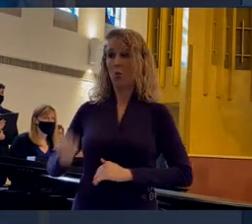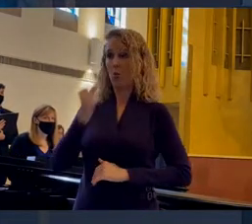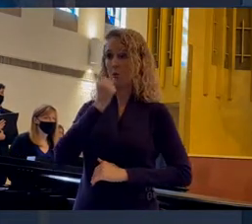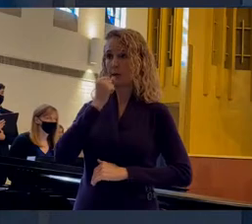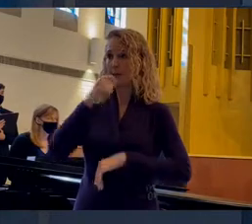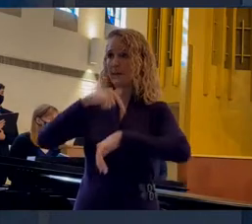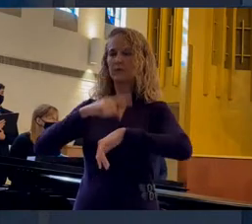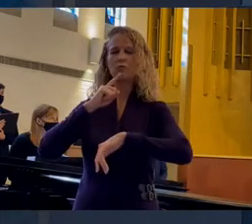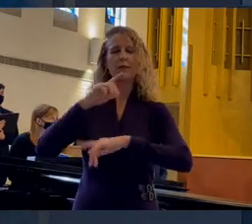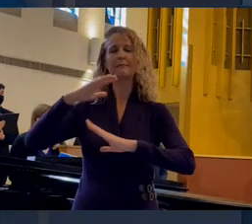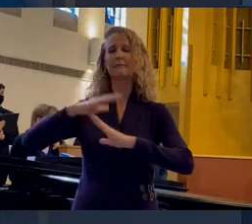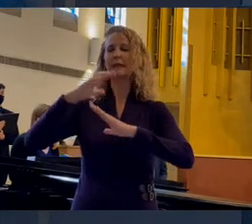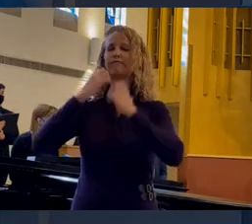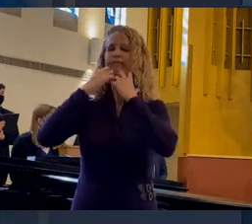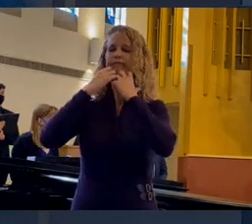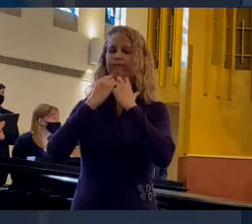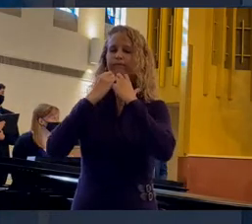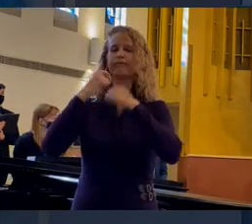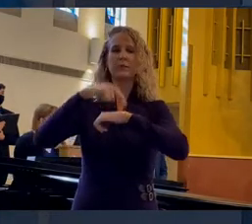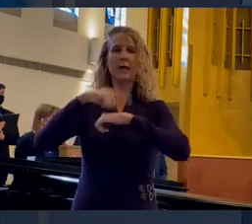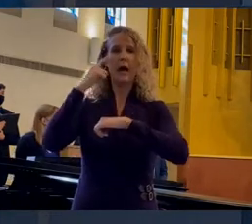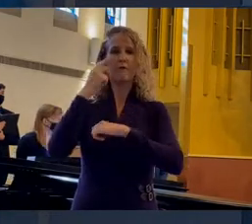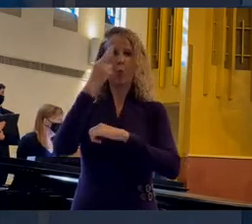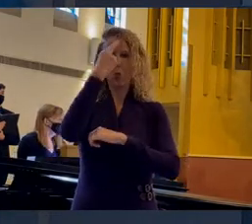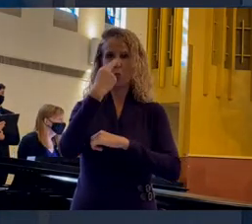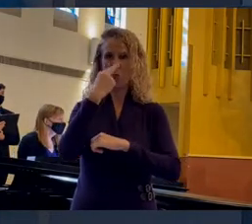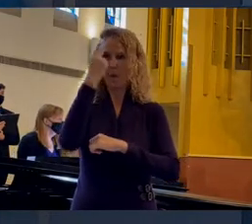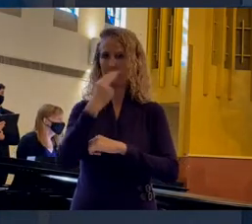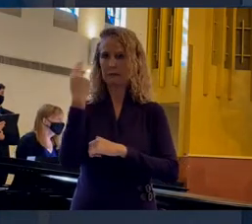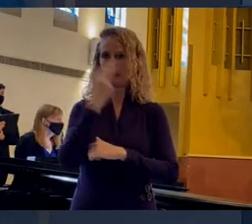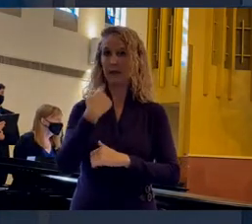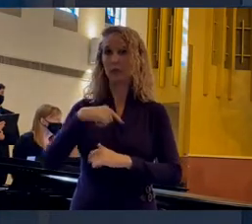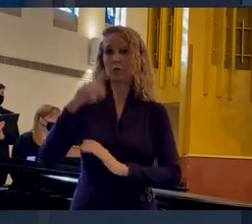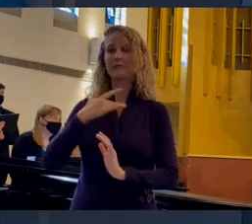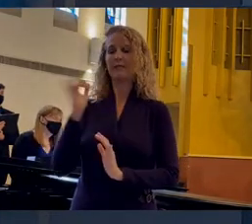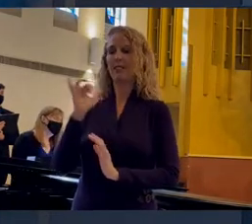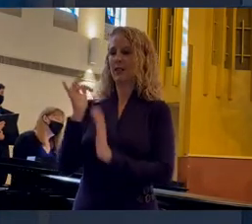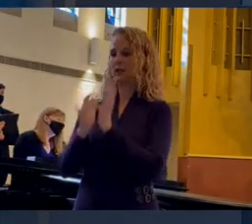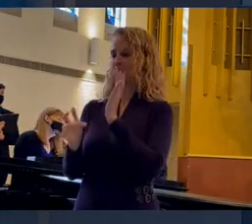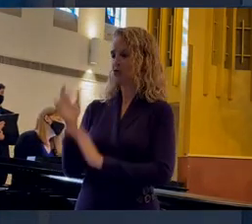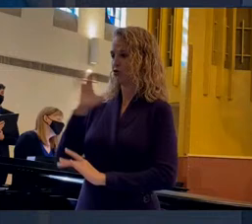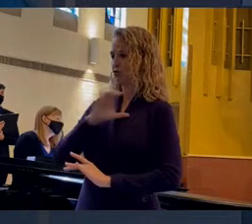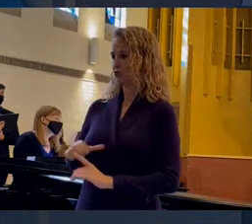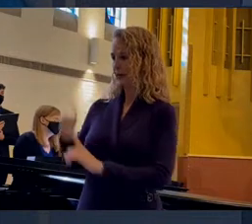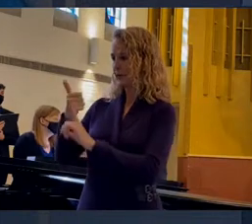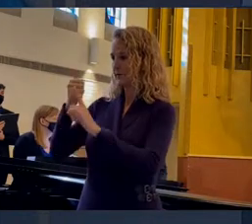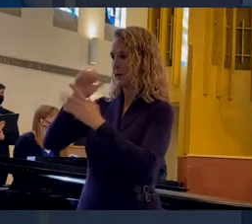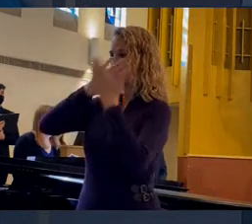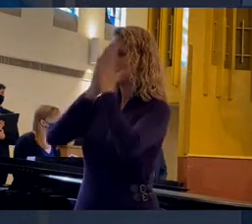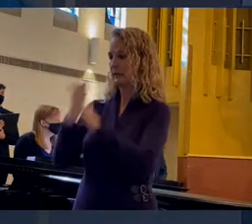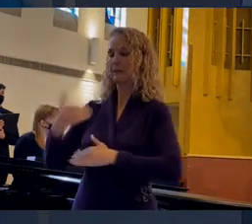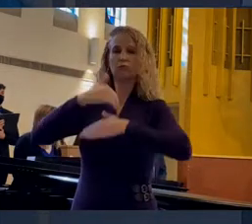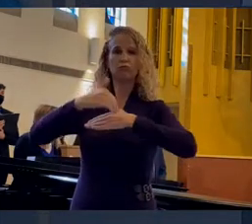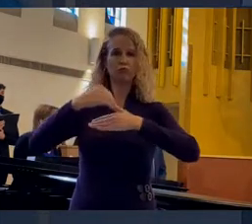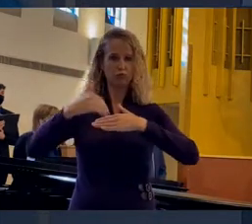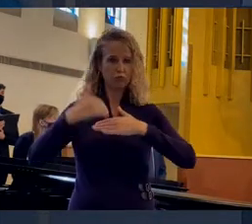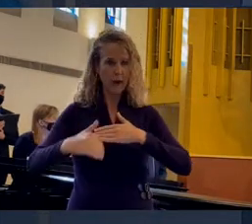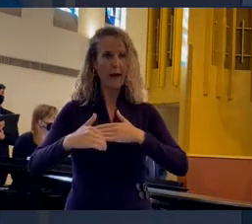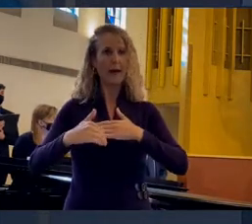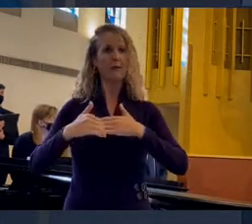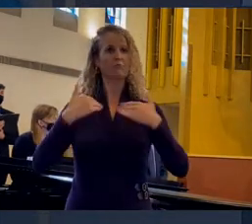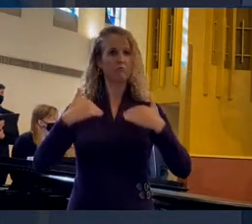this is the most sacred part of a service for Roman Catholics. We believe this is Jesus Christ present in the bread and wine, his body and blood truly